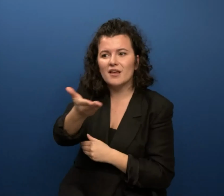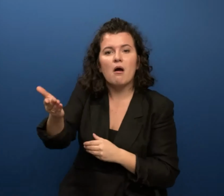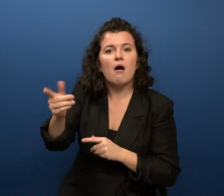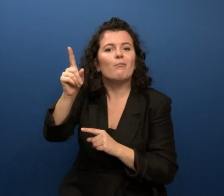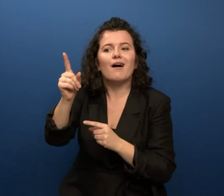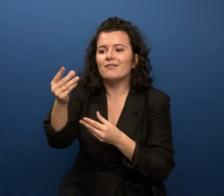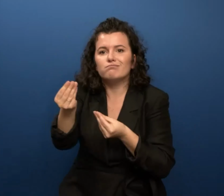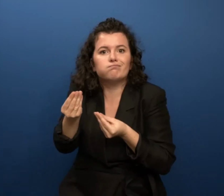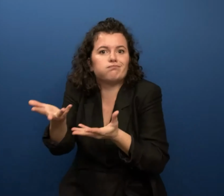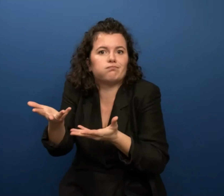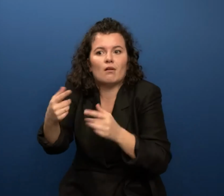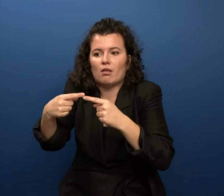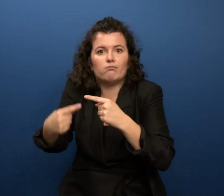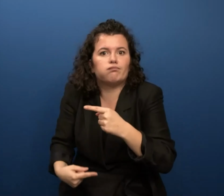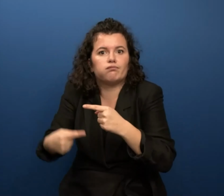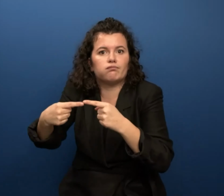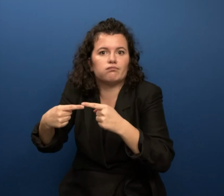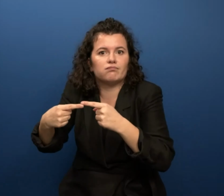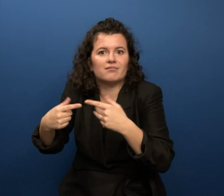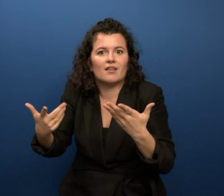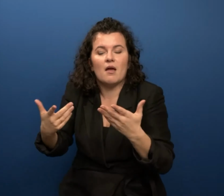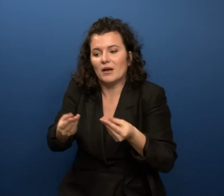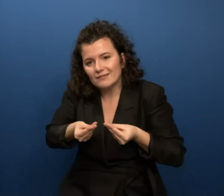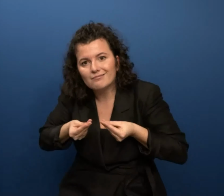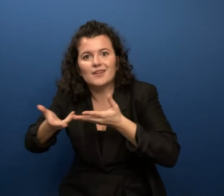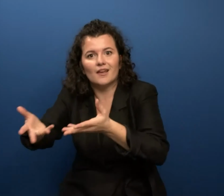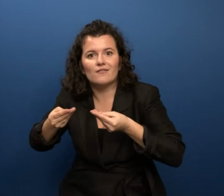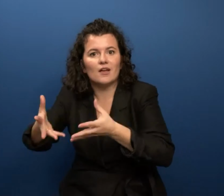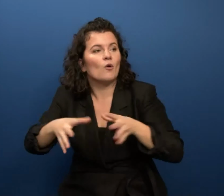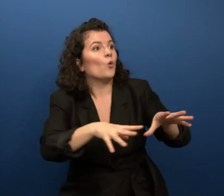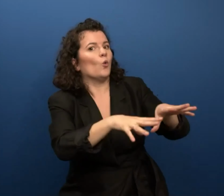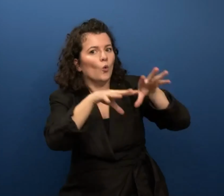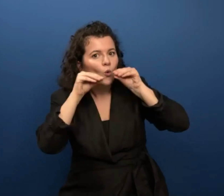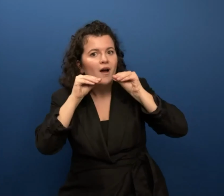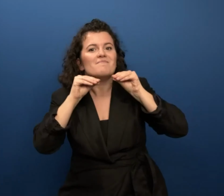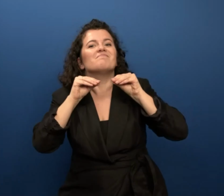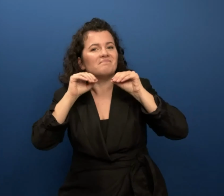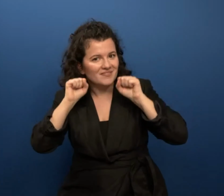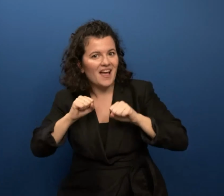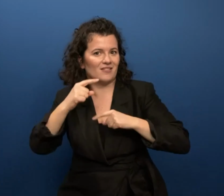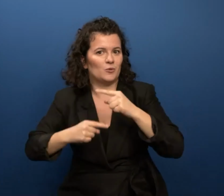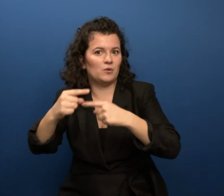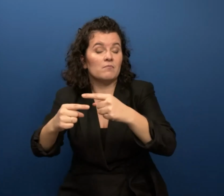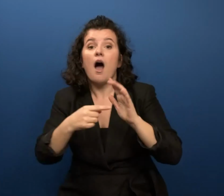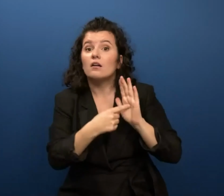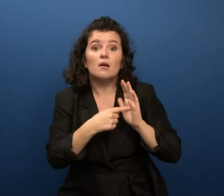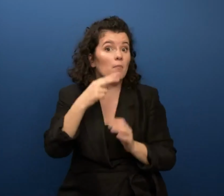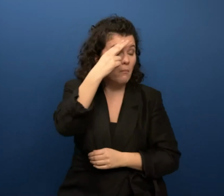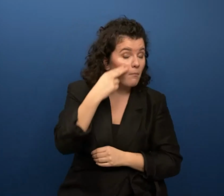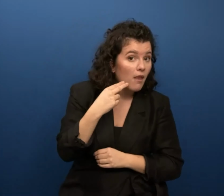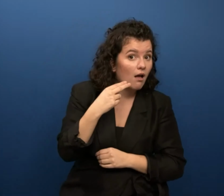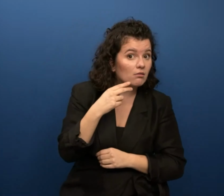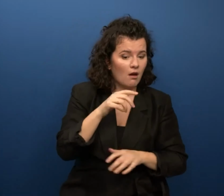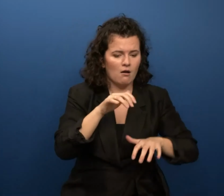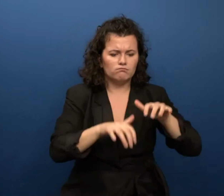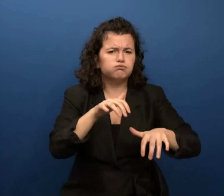people have been left behind. But if they are given the right computing and they are part of that process, they will give us the